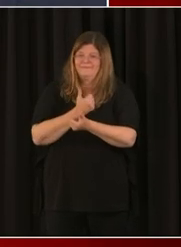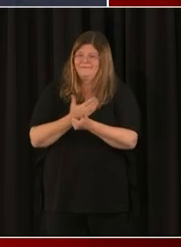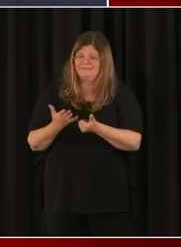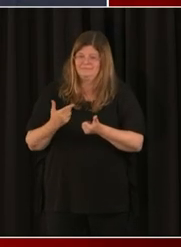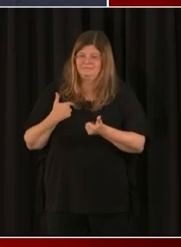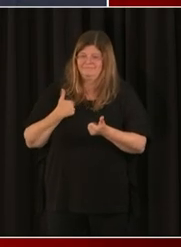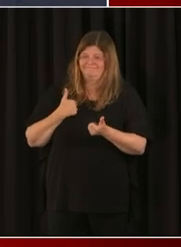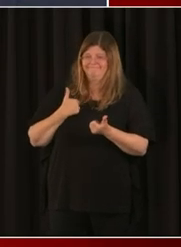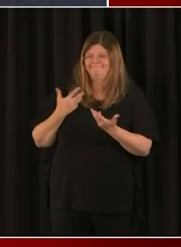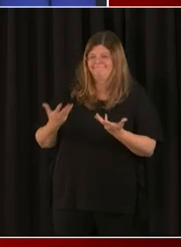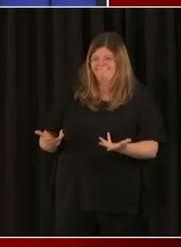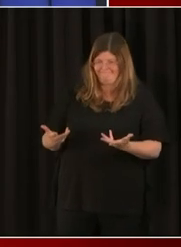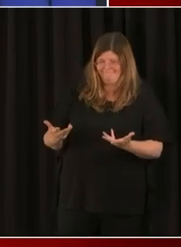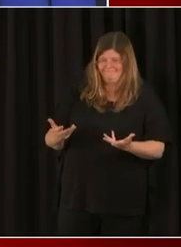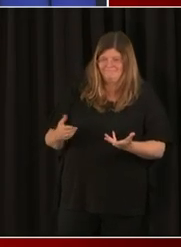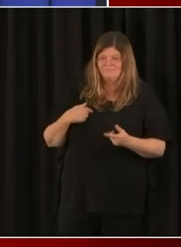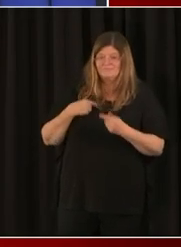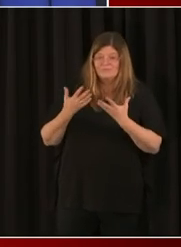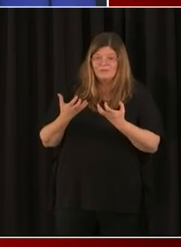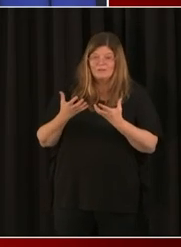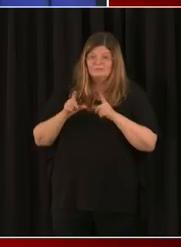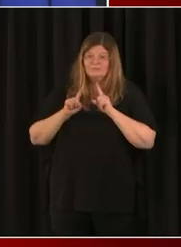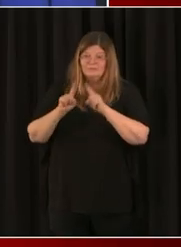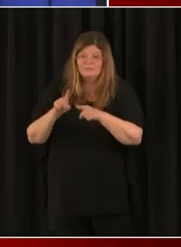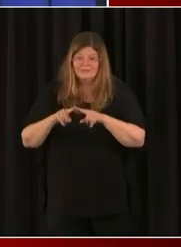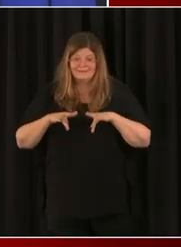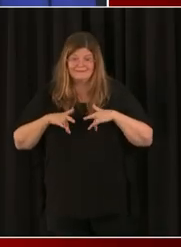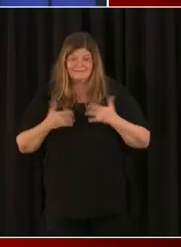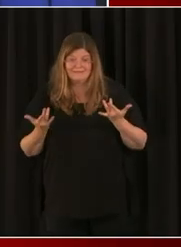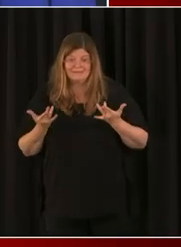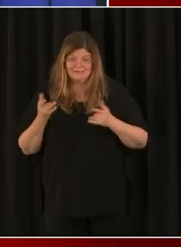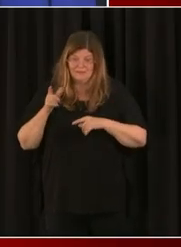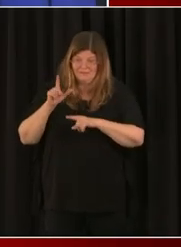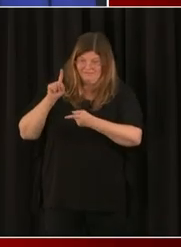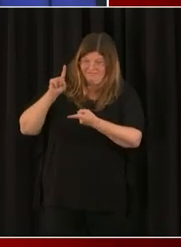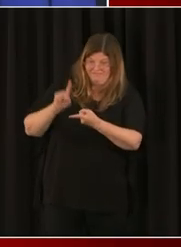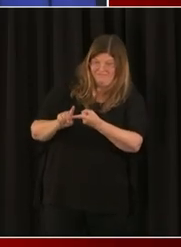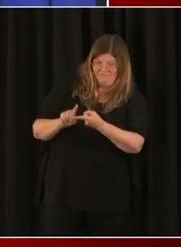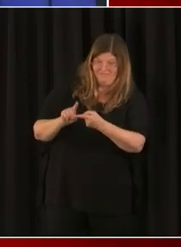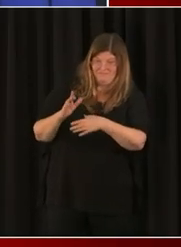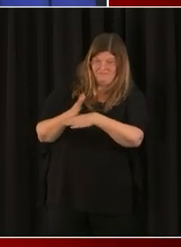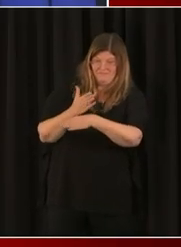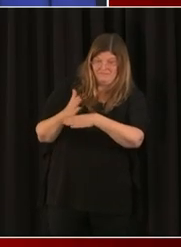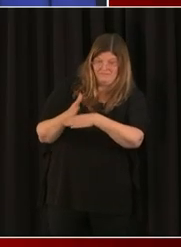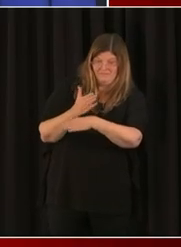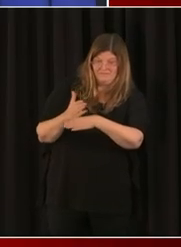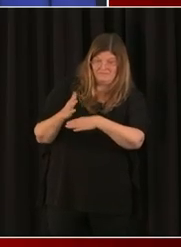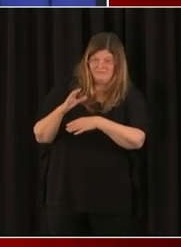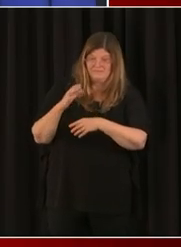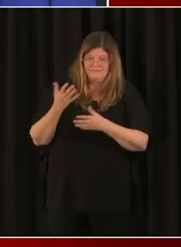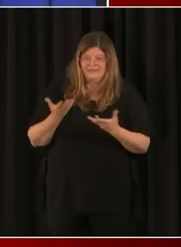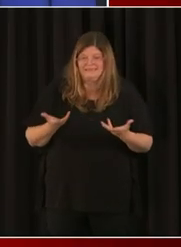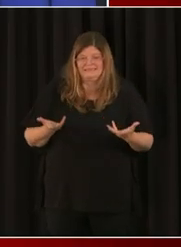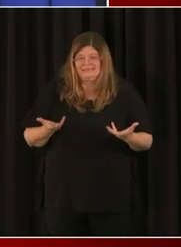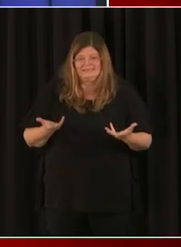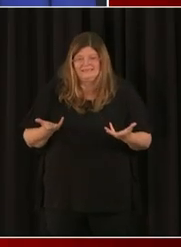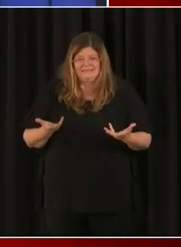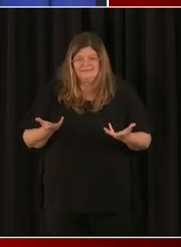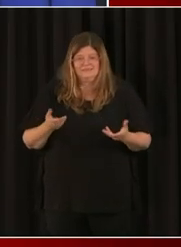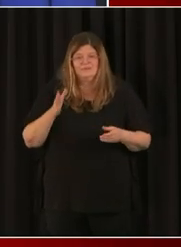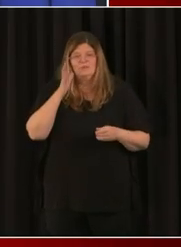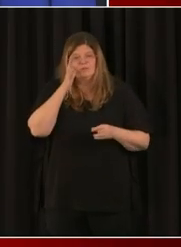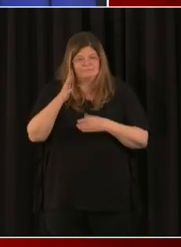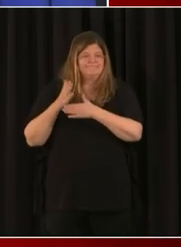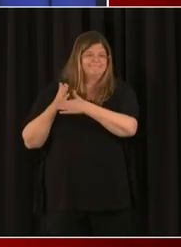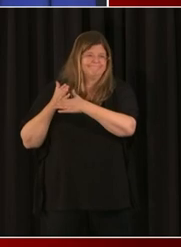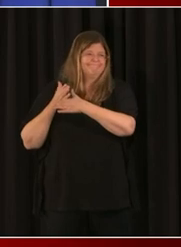younger, and I wanted to go to some event and there was a discount code, people shared that discount code. So I wouldn't anticipate that people aren't